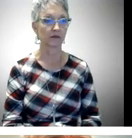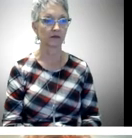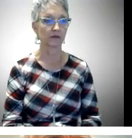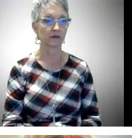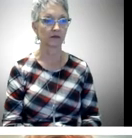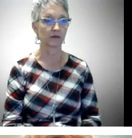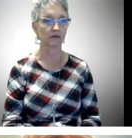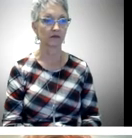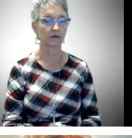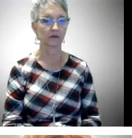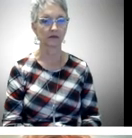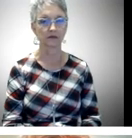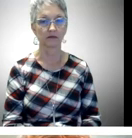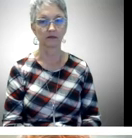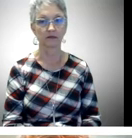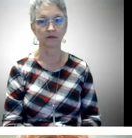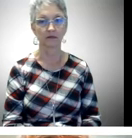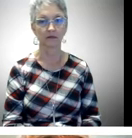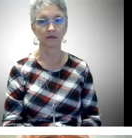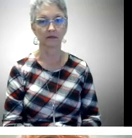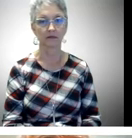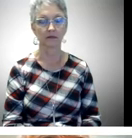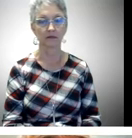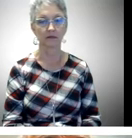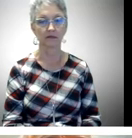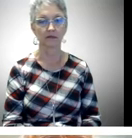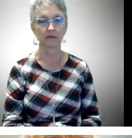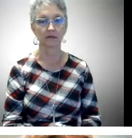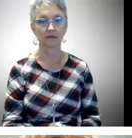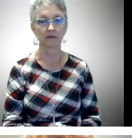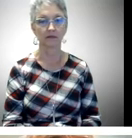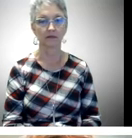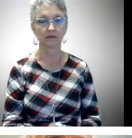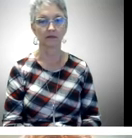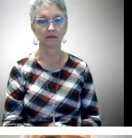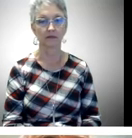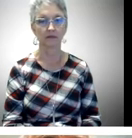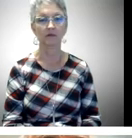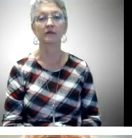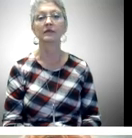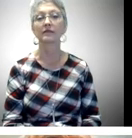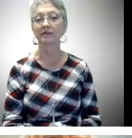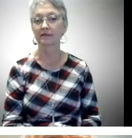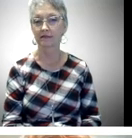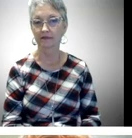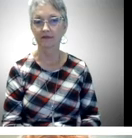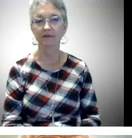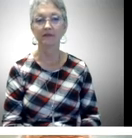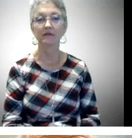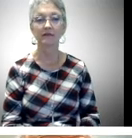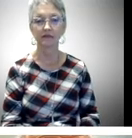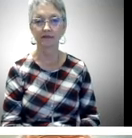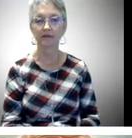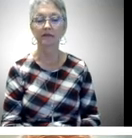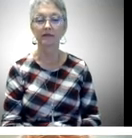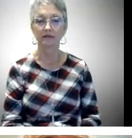was unable to communicate verbally and had cerebral palsy, who was able, by gesturing or nodding, to